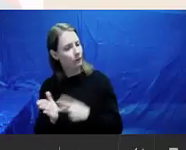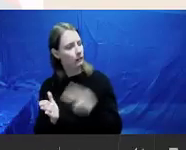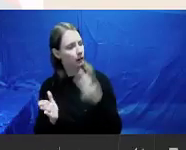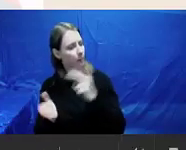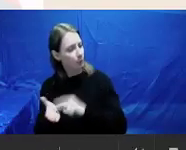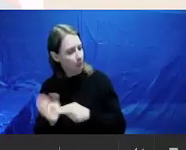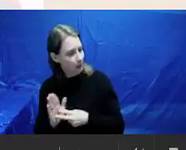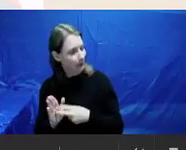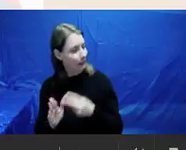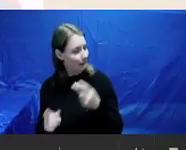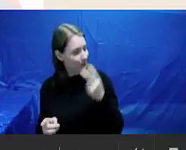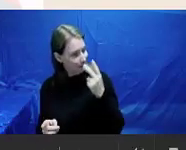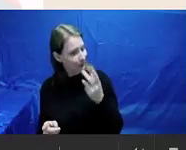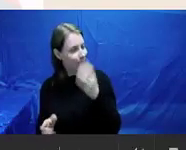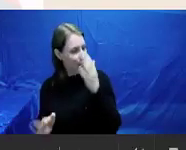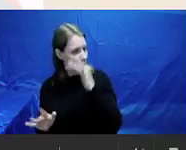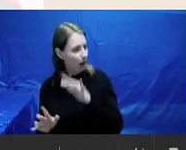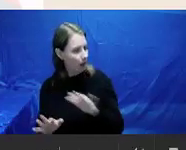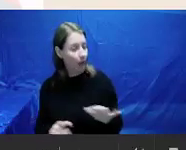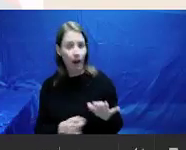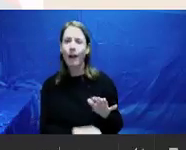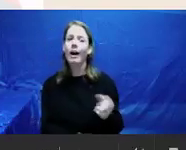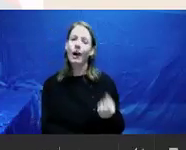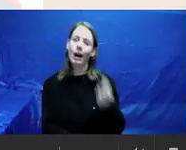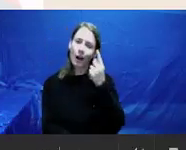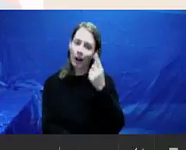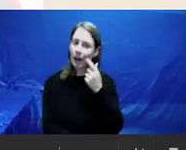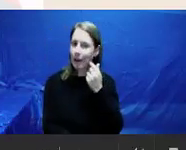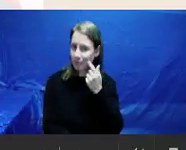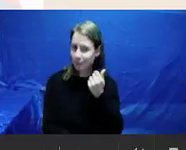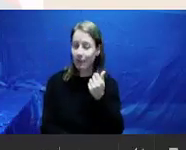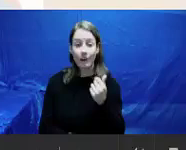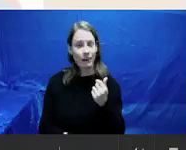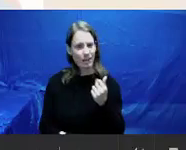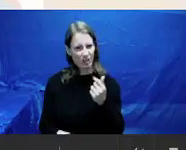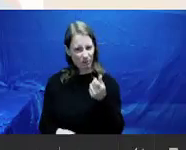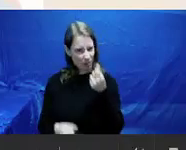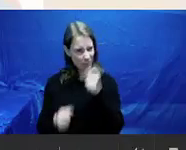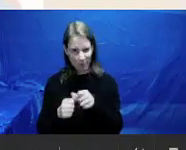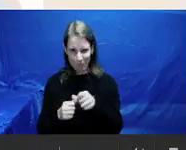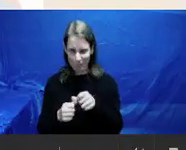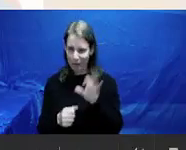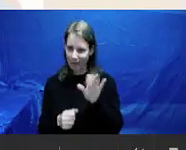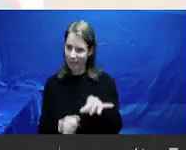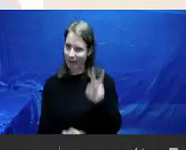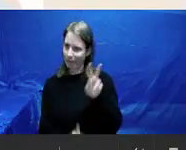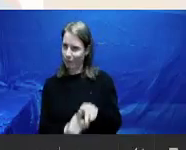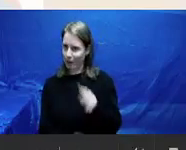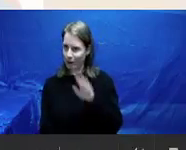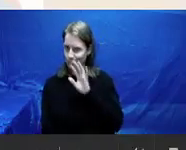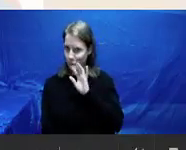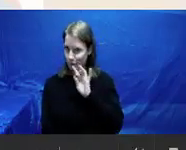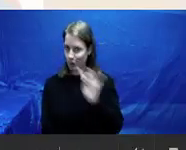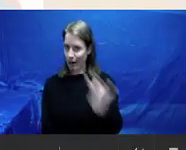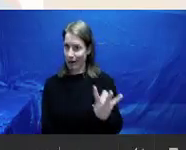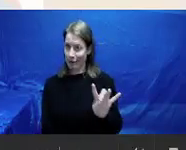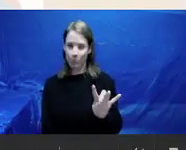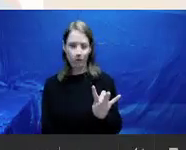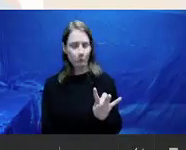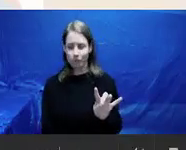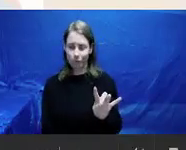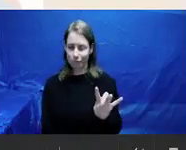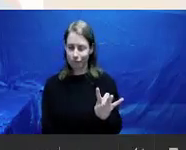was able to make sense of it. But we have to remember that this doesn't just apply to 8-year-olds who are reading poetry with their moms at 8 o'clock at